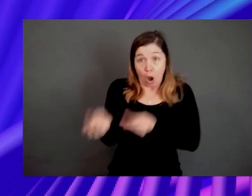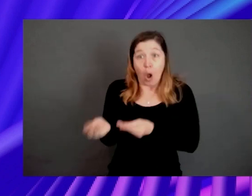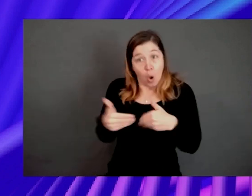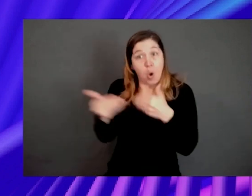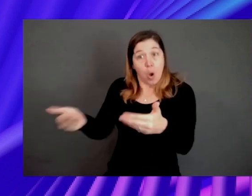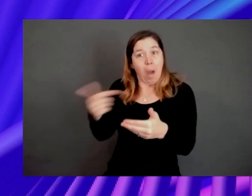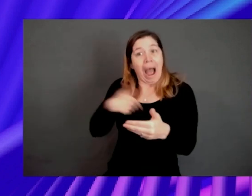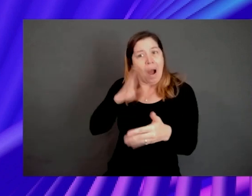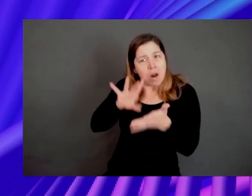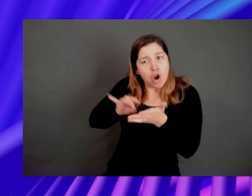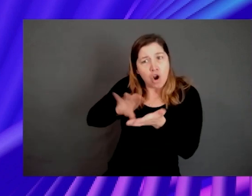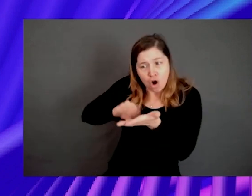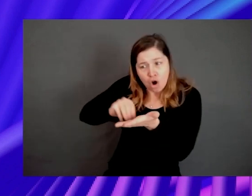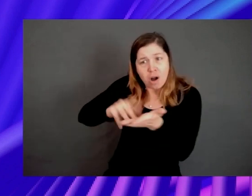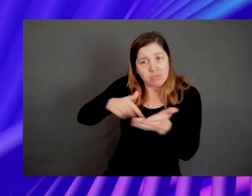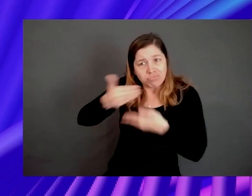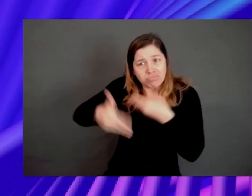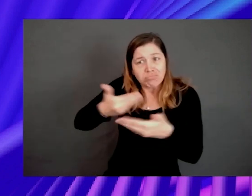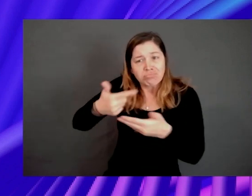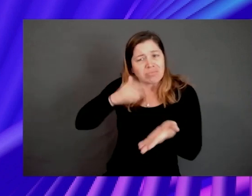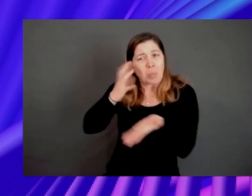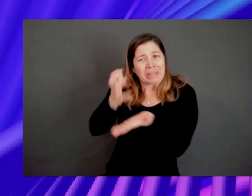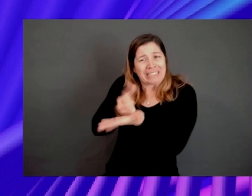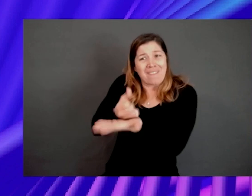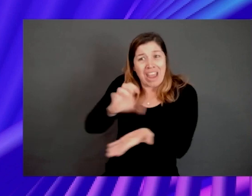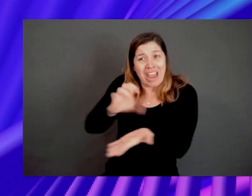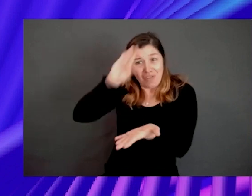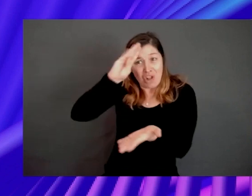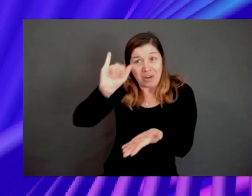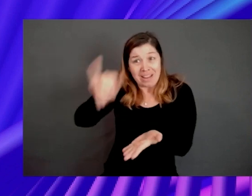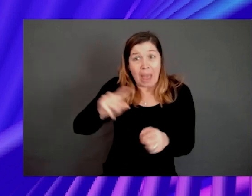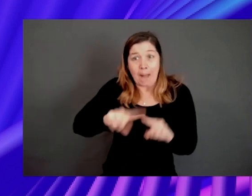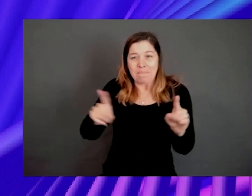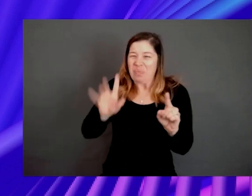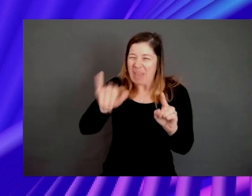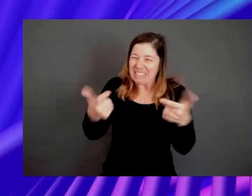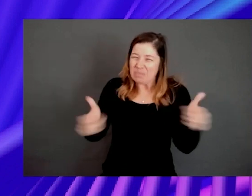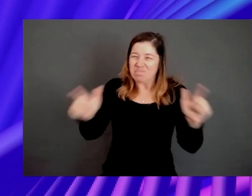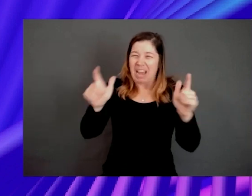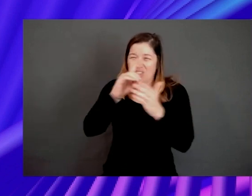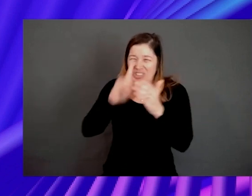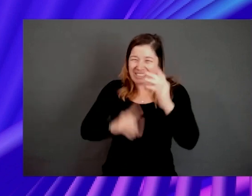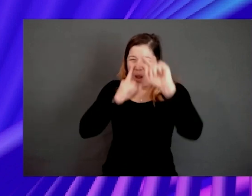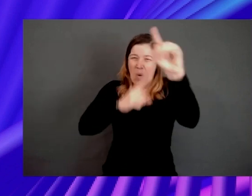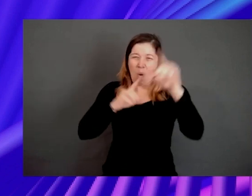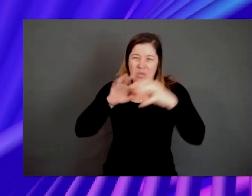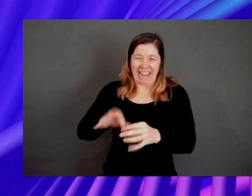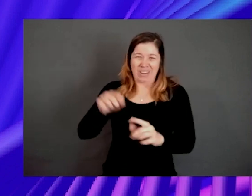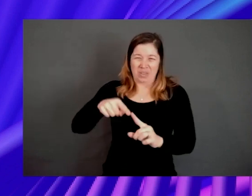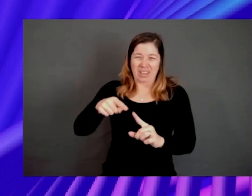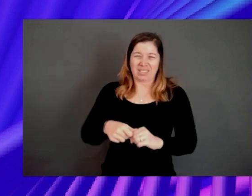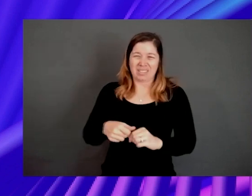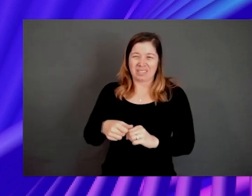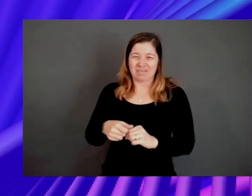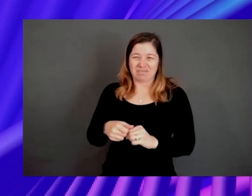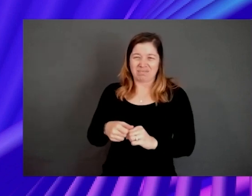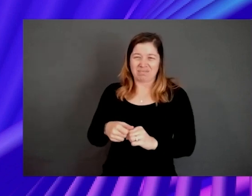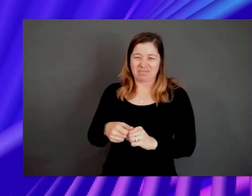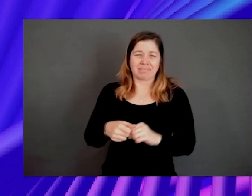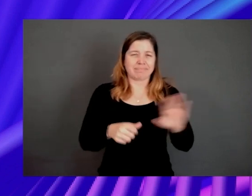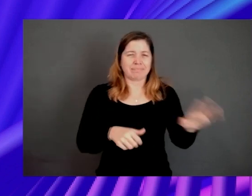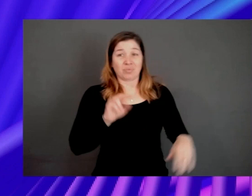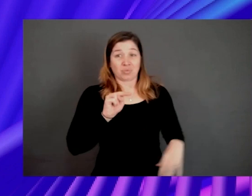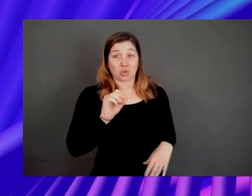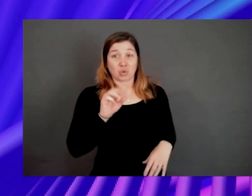more of it. Like that sort of is a major design goal with this. I think too, Norm. I walk in